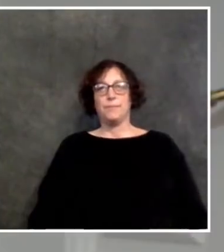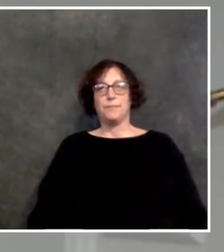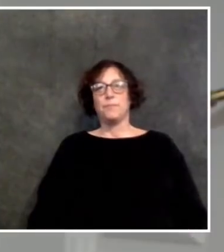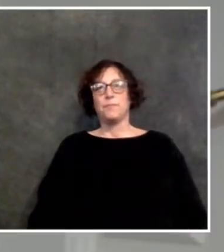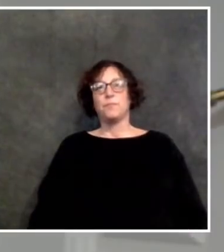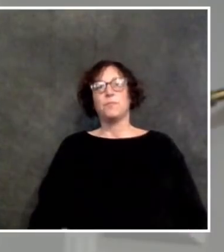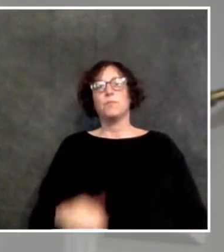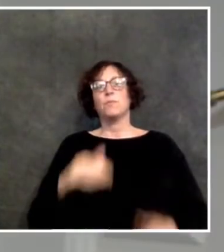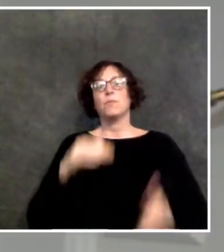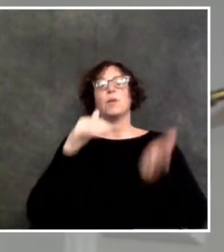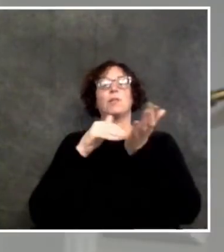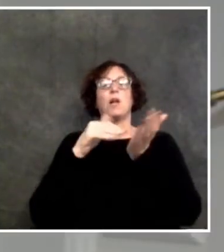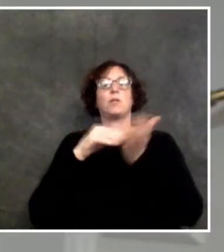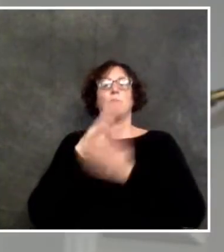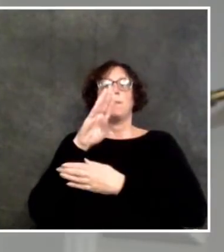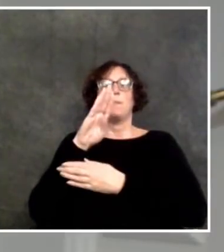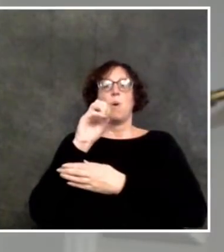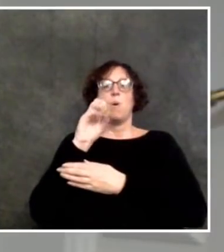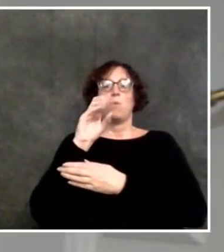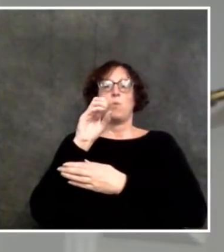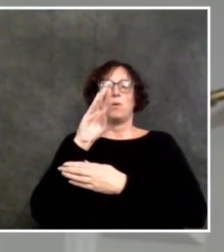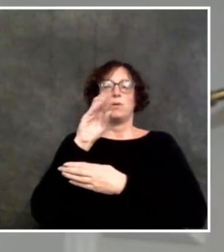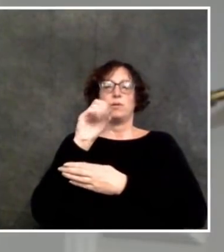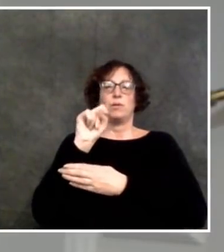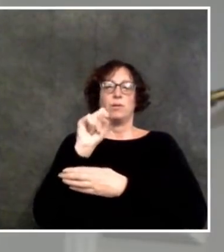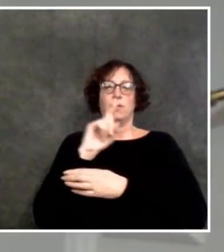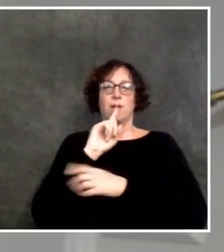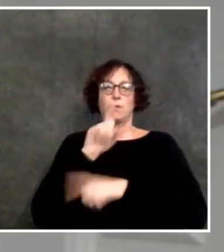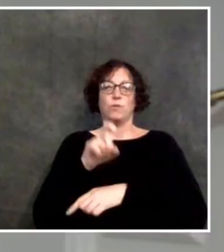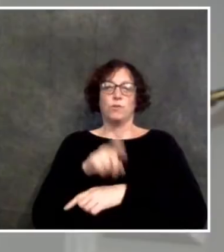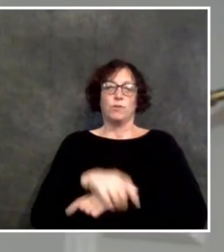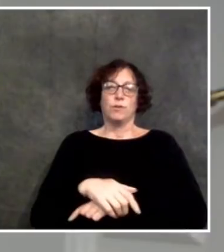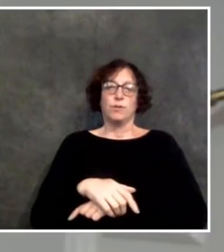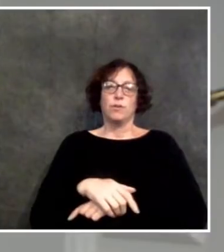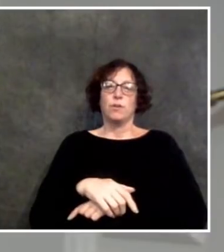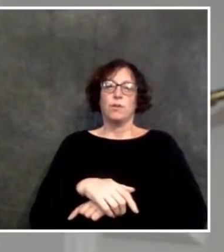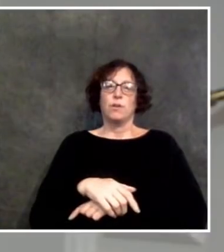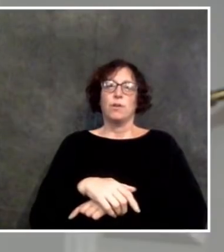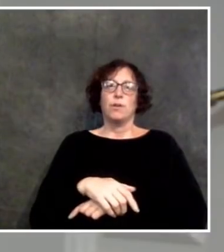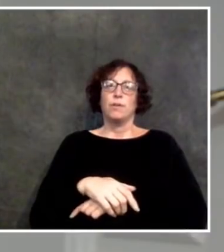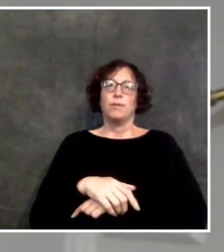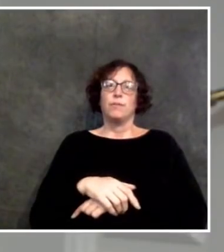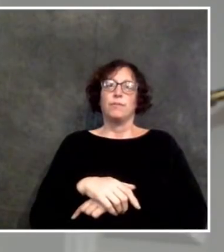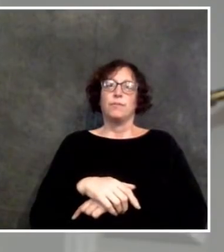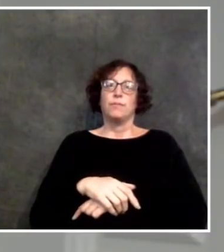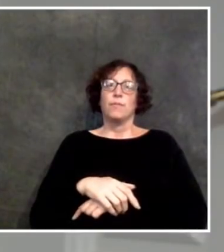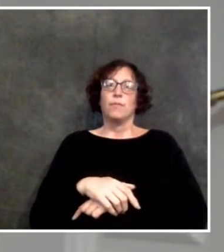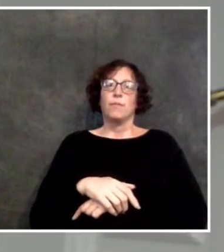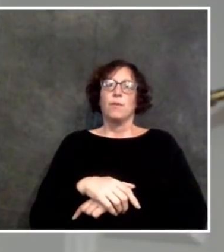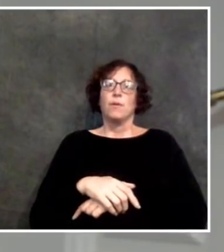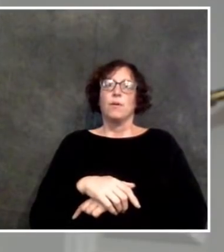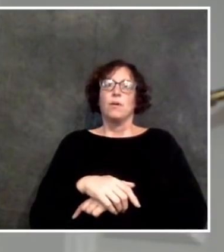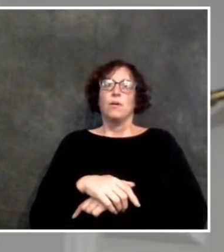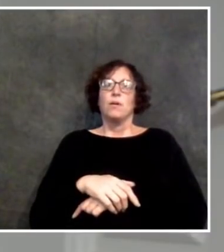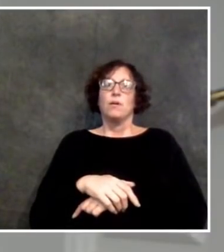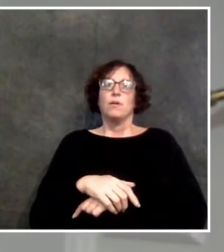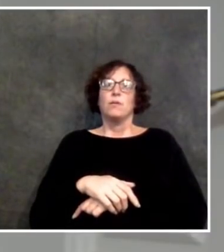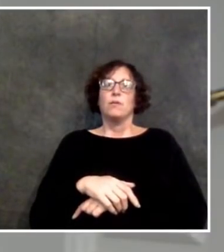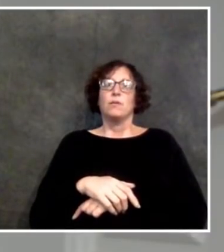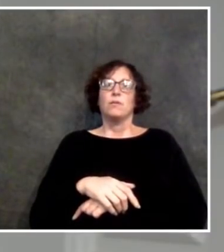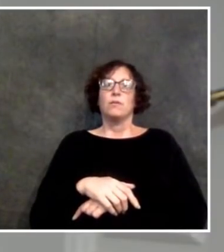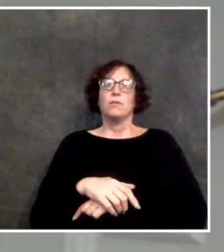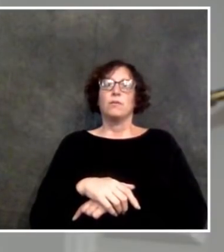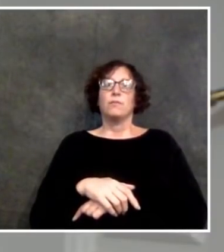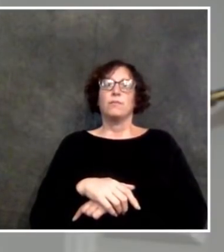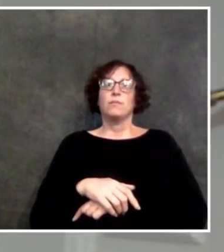before, in a world where we have widespread community transmission, for